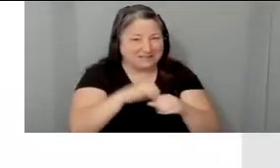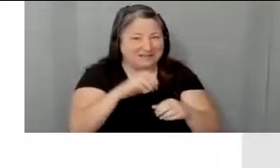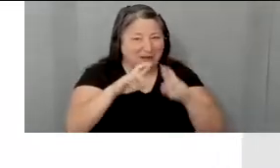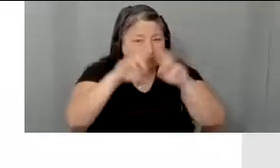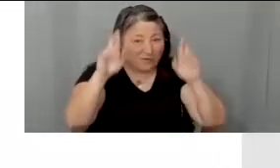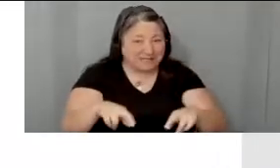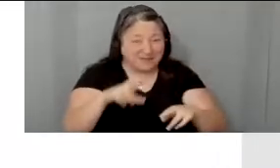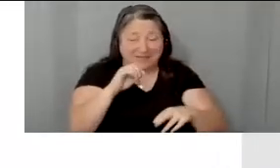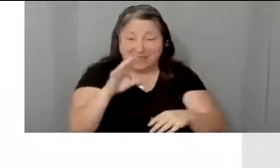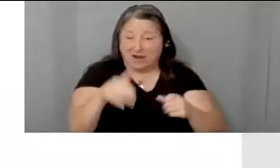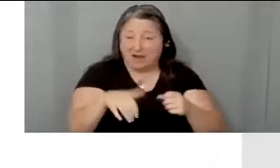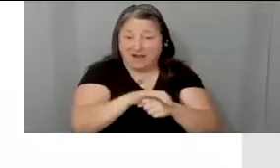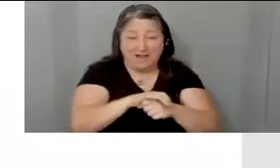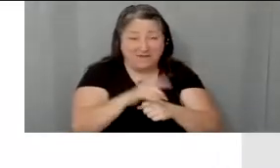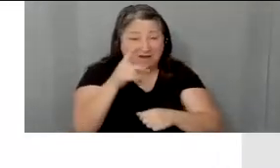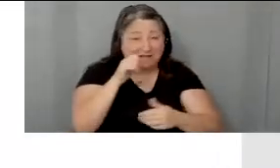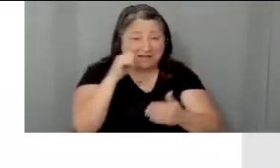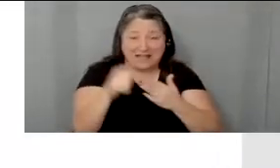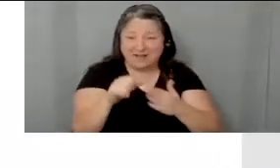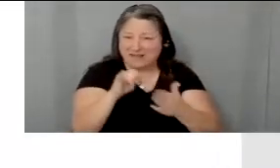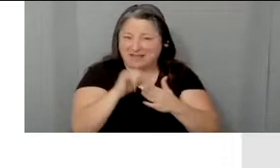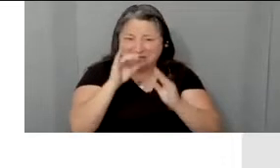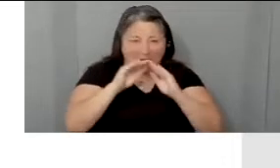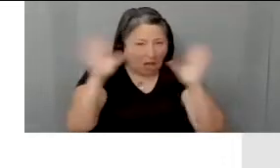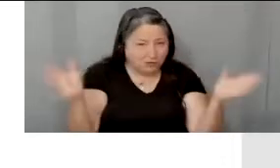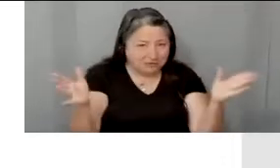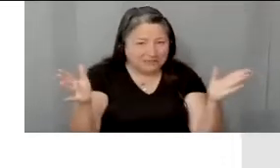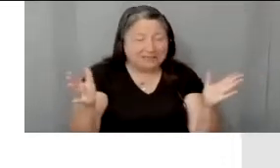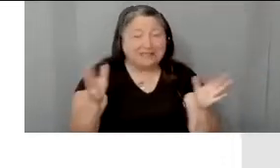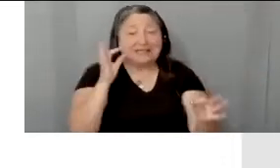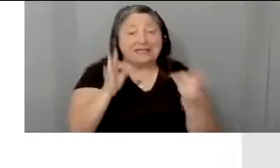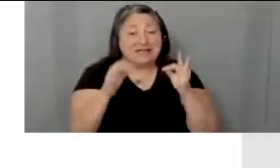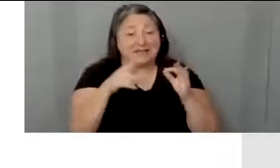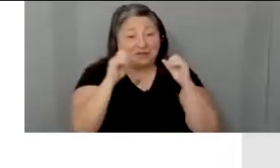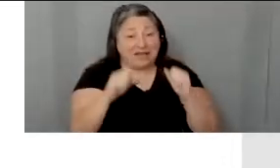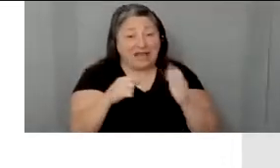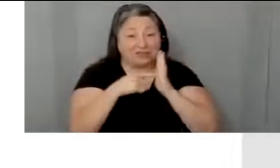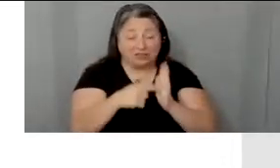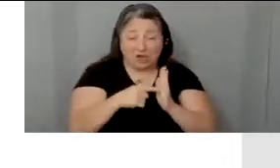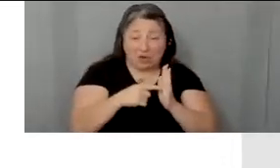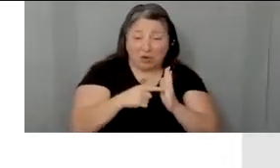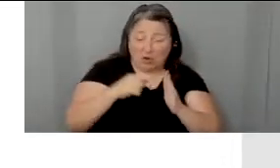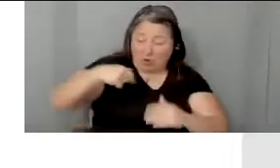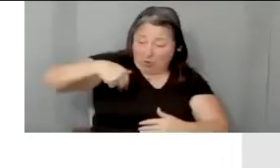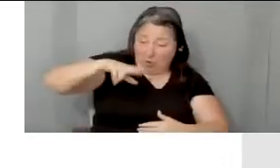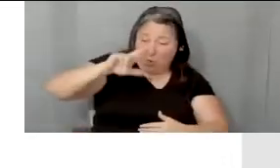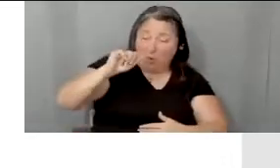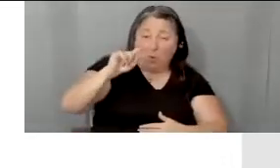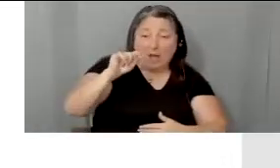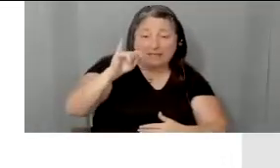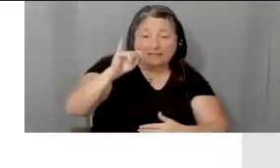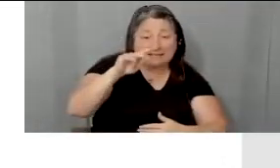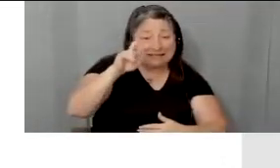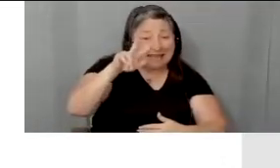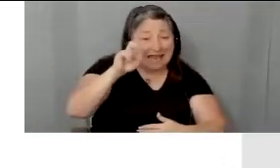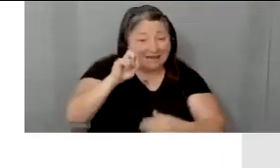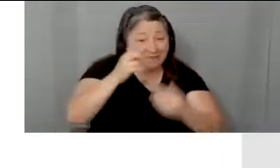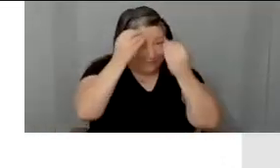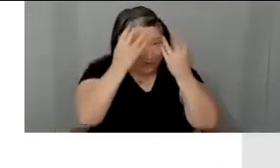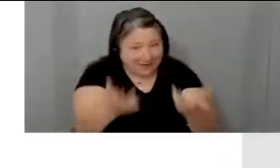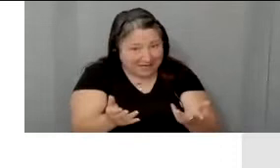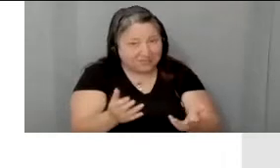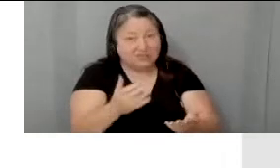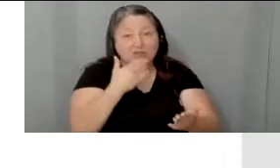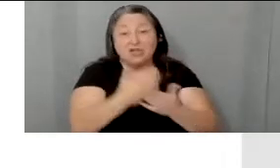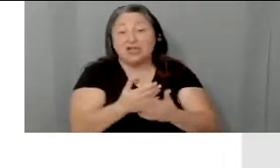concrete. If you are able to show quantitative information, that is always good. If you were able to show